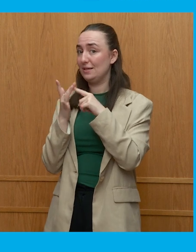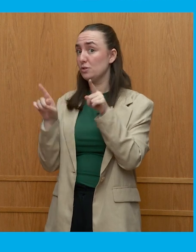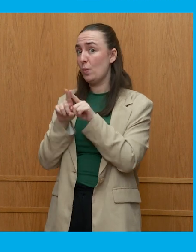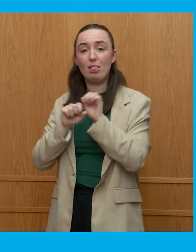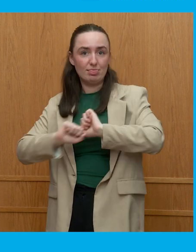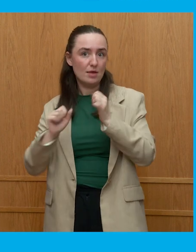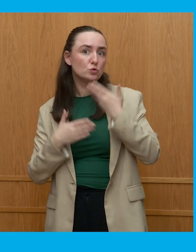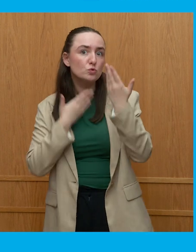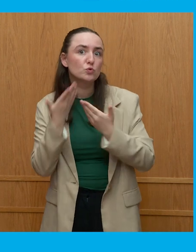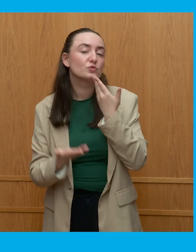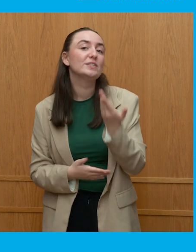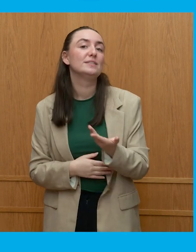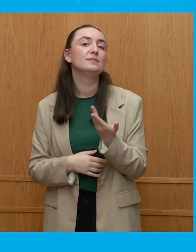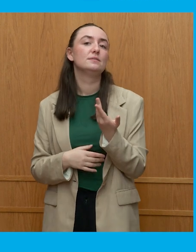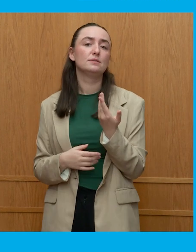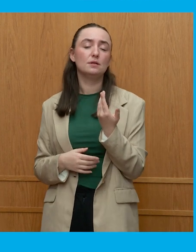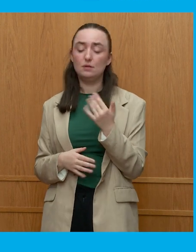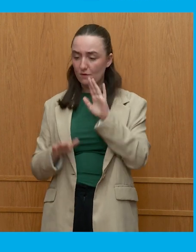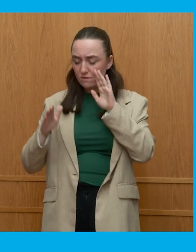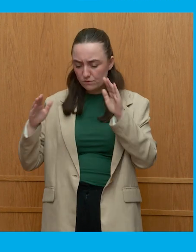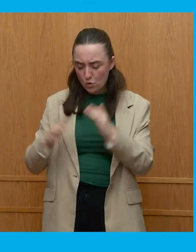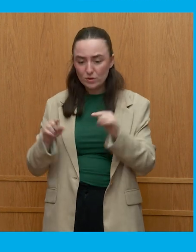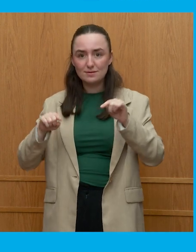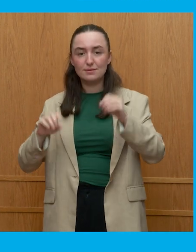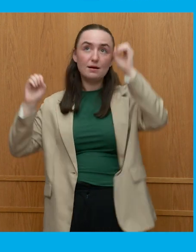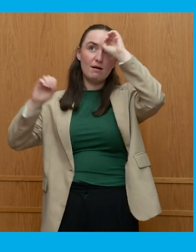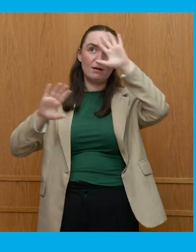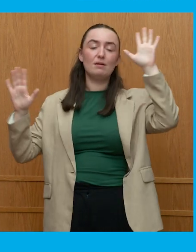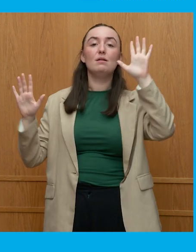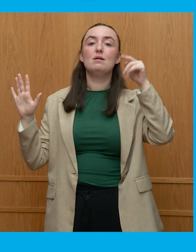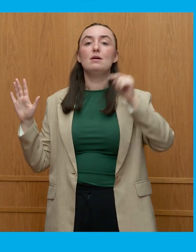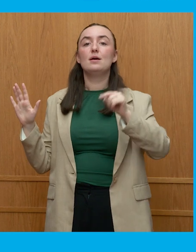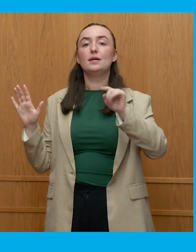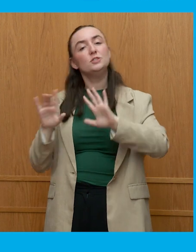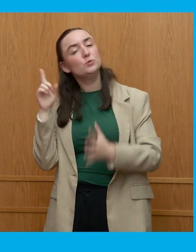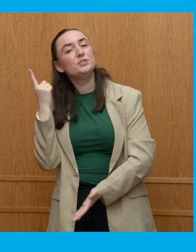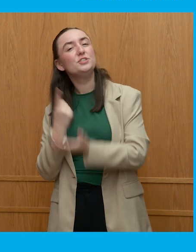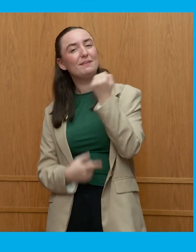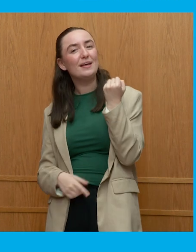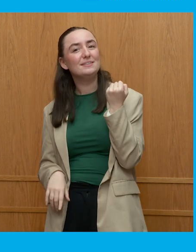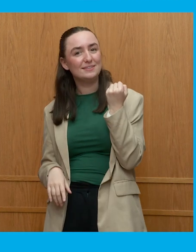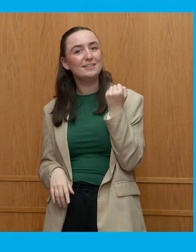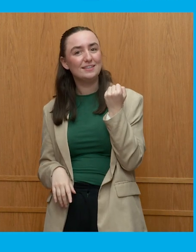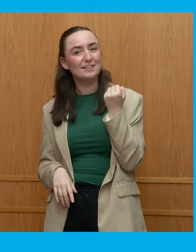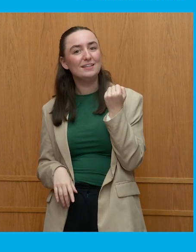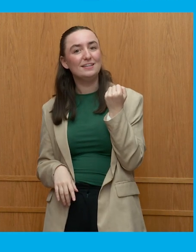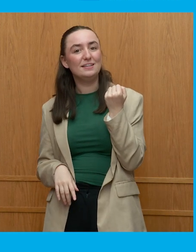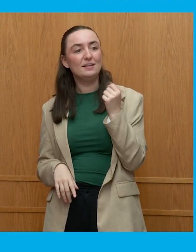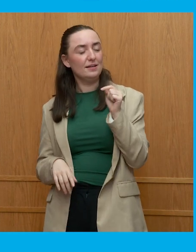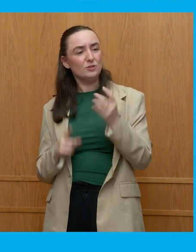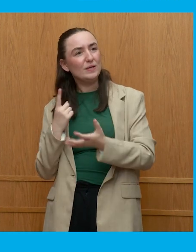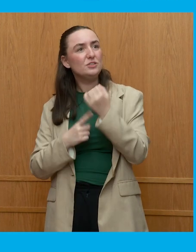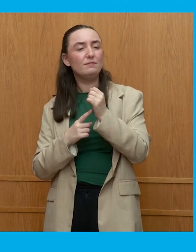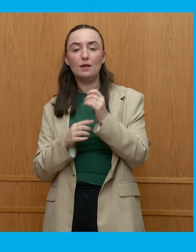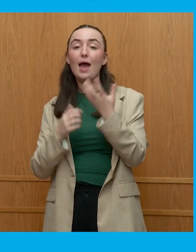focused, aside from all that noise out there, but so focused on this vision, and to achieve that vision for very particular aims.